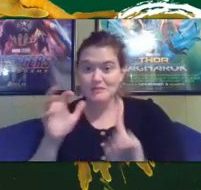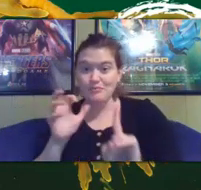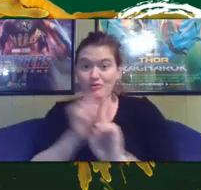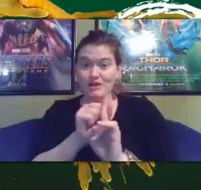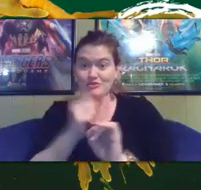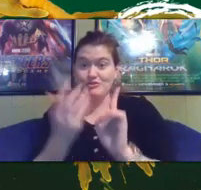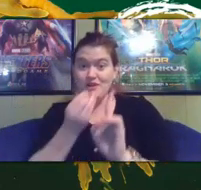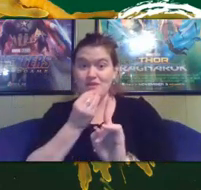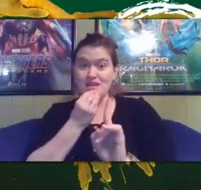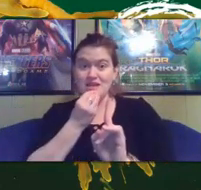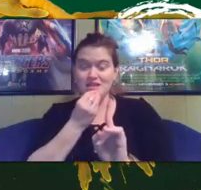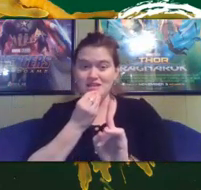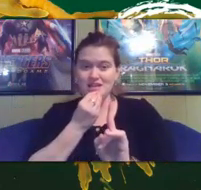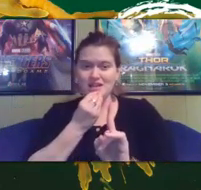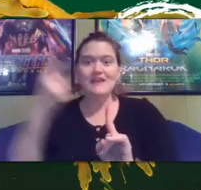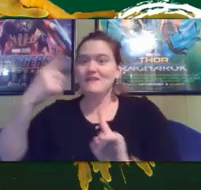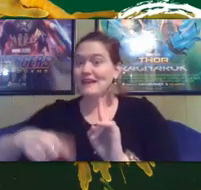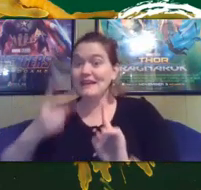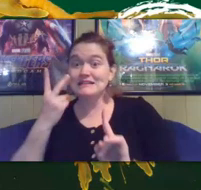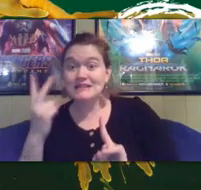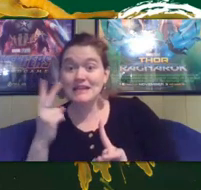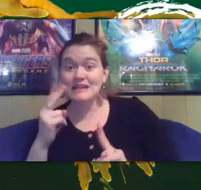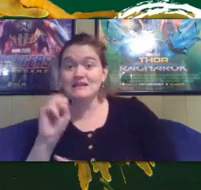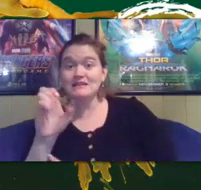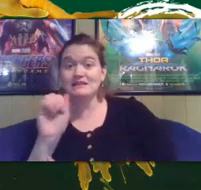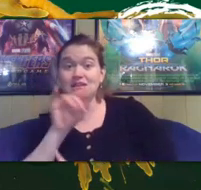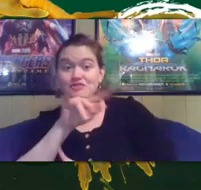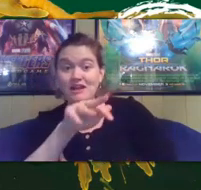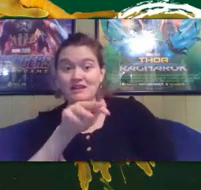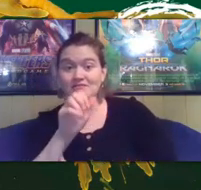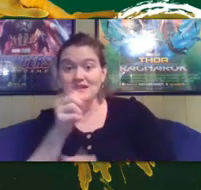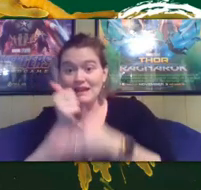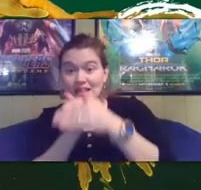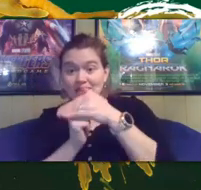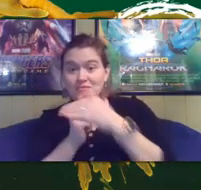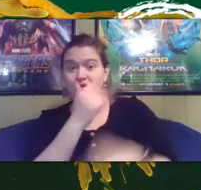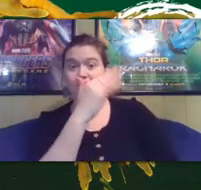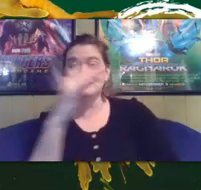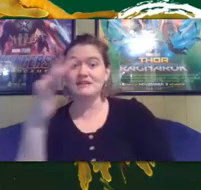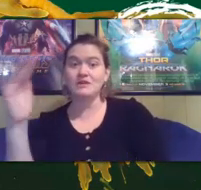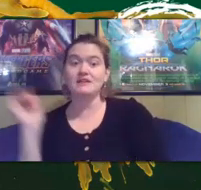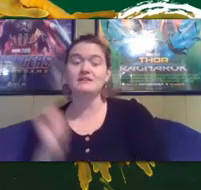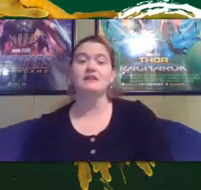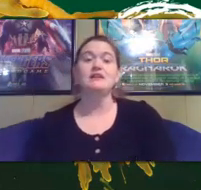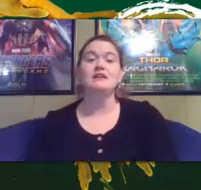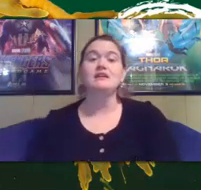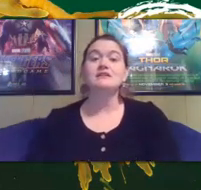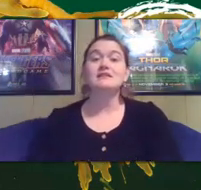tricks predators who might want to eat it. They can't see the sea dragon hidden among all the